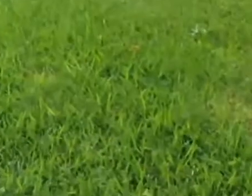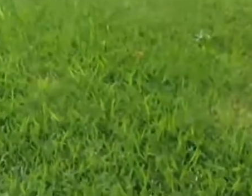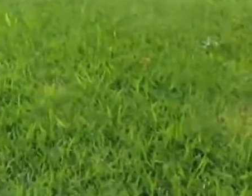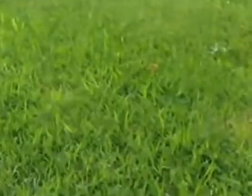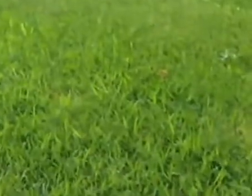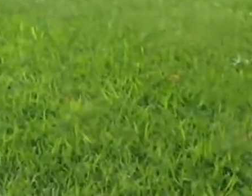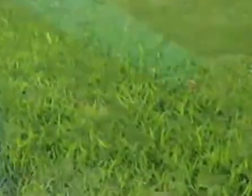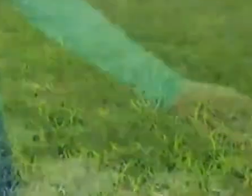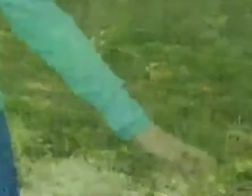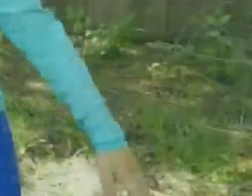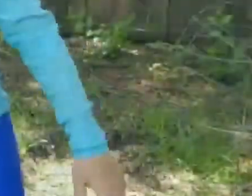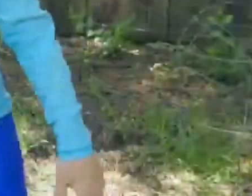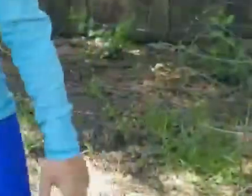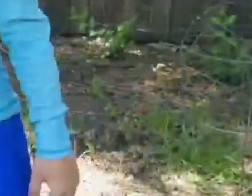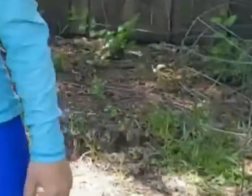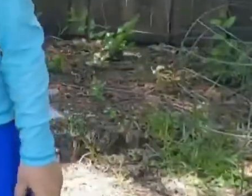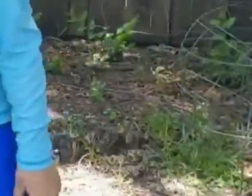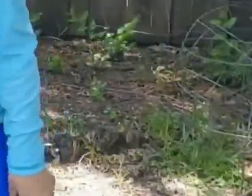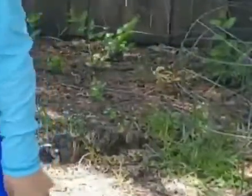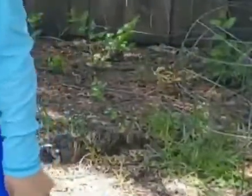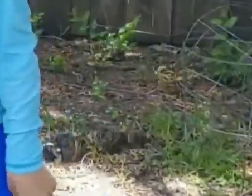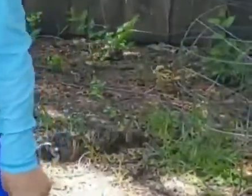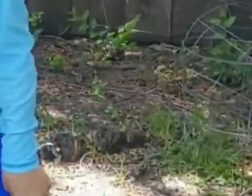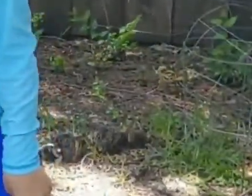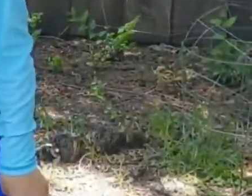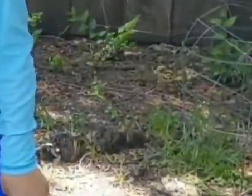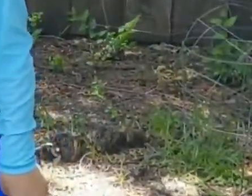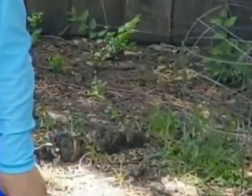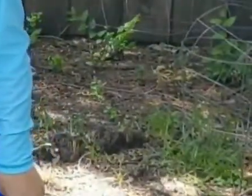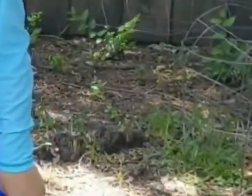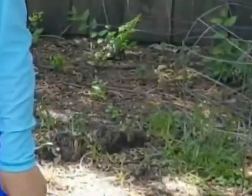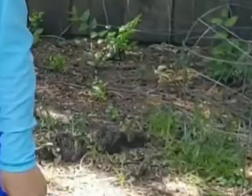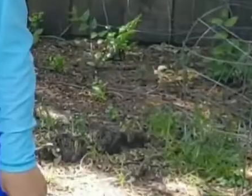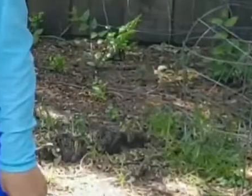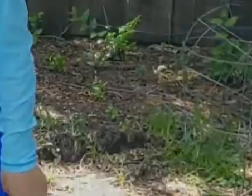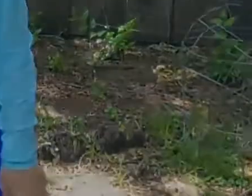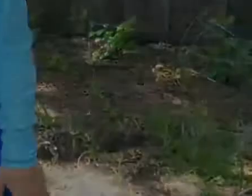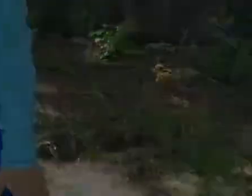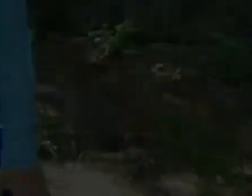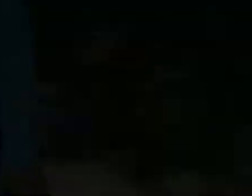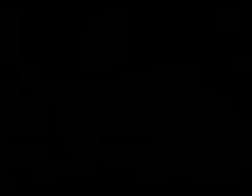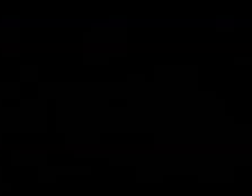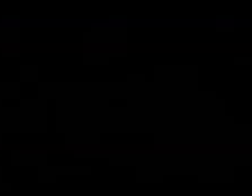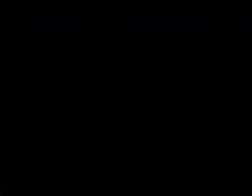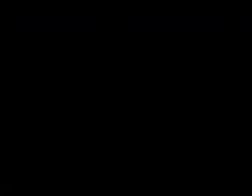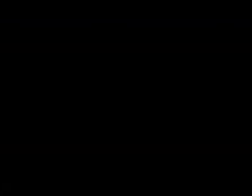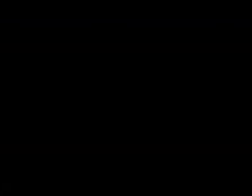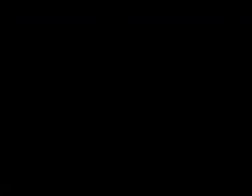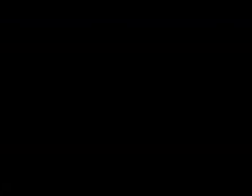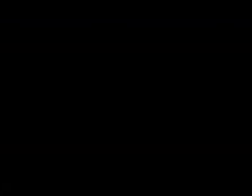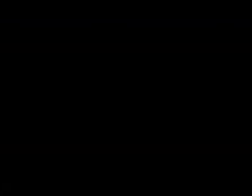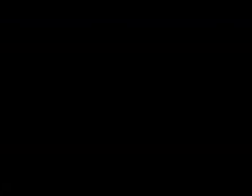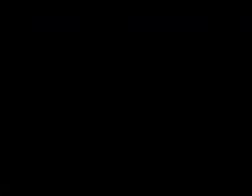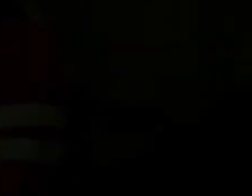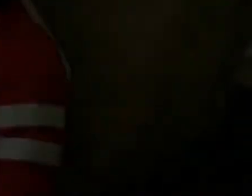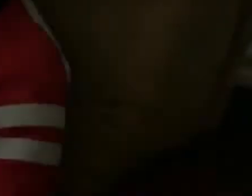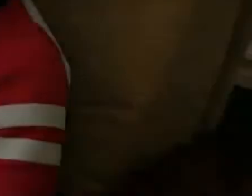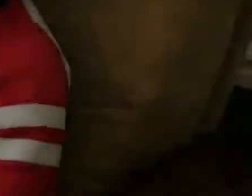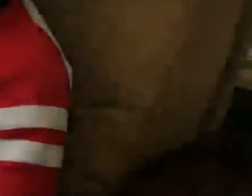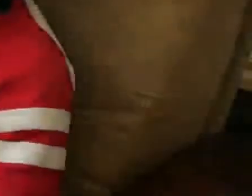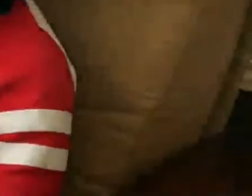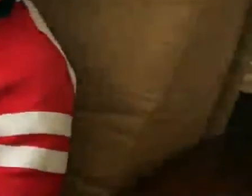looked over Jordan, and what did I see? Coming for to carry me home. A band